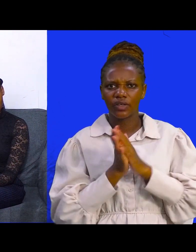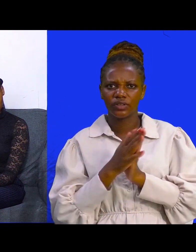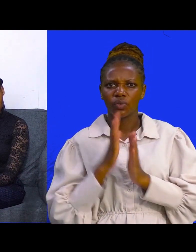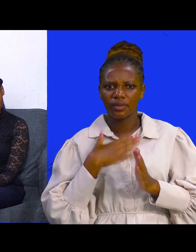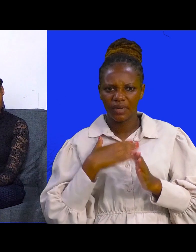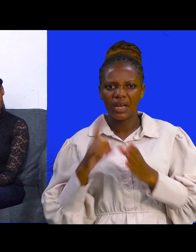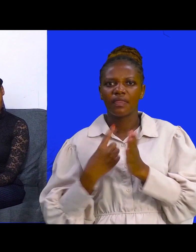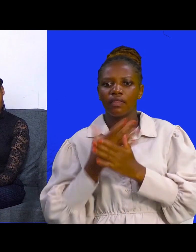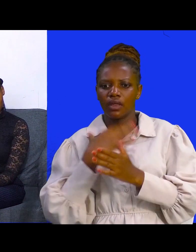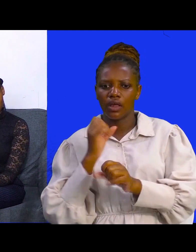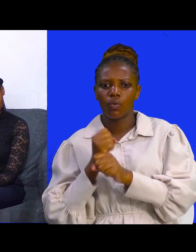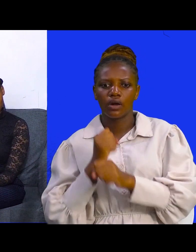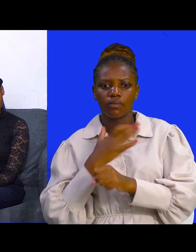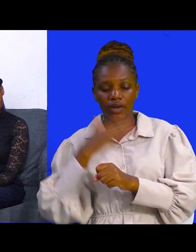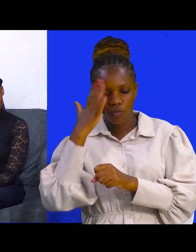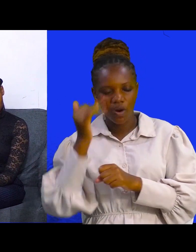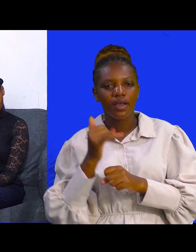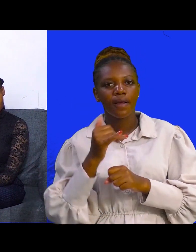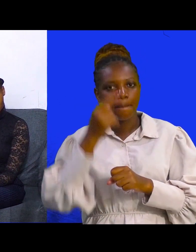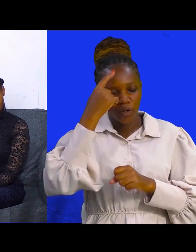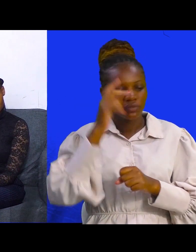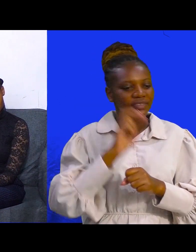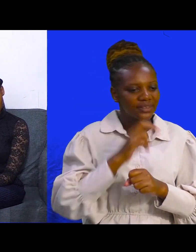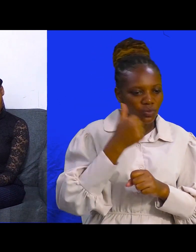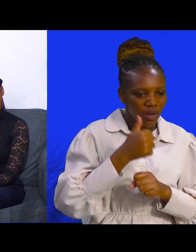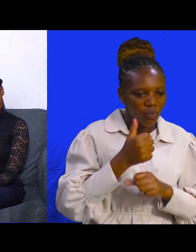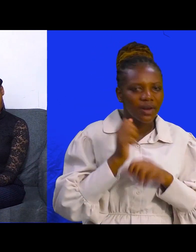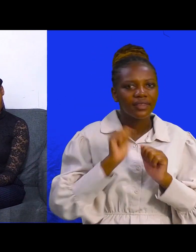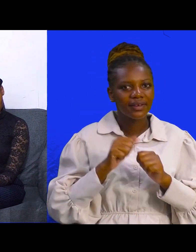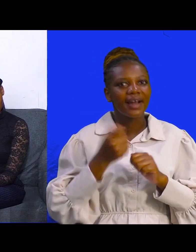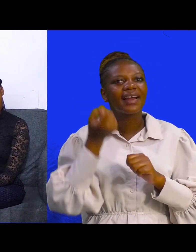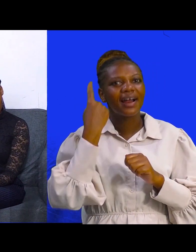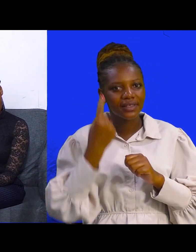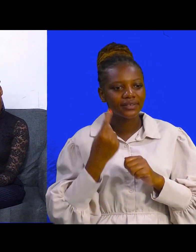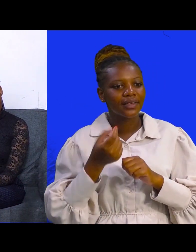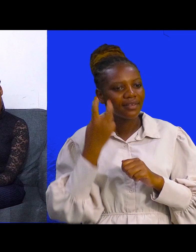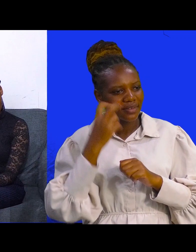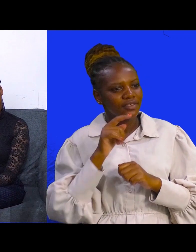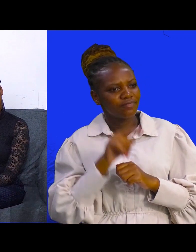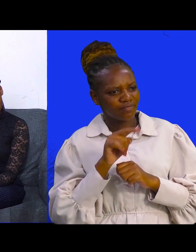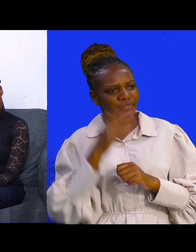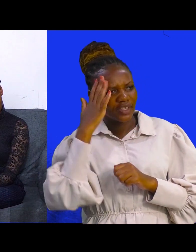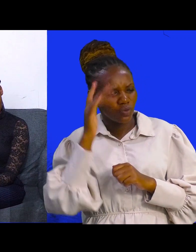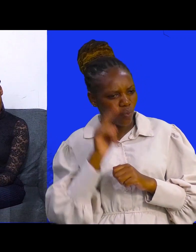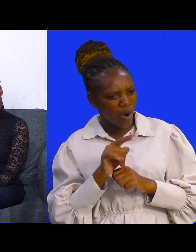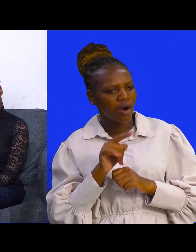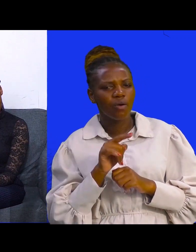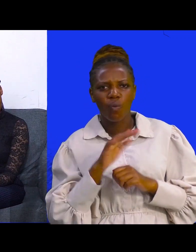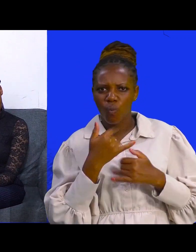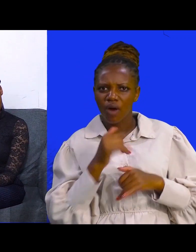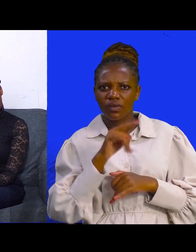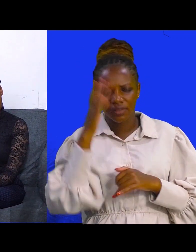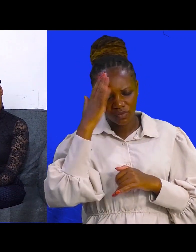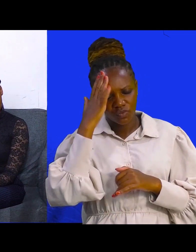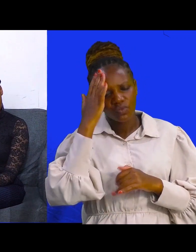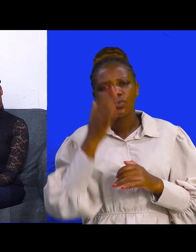with the story, they like the story because they have seen it every day, they can interact, they see a character and this is